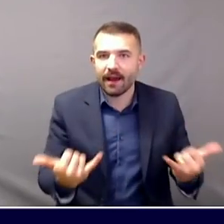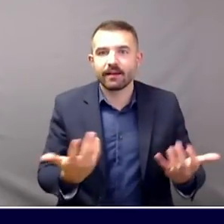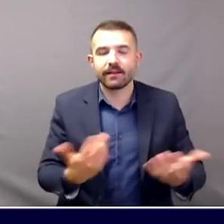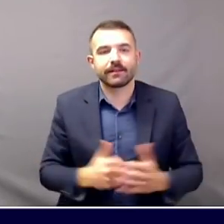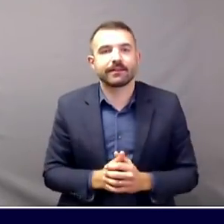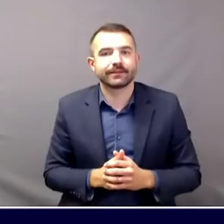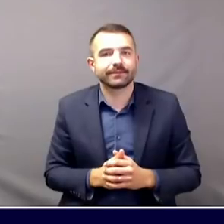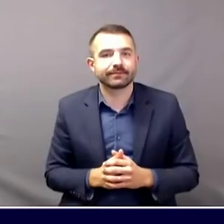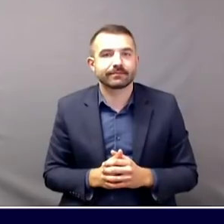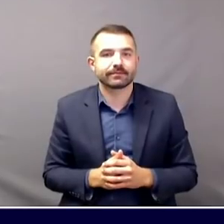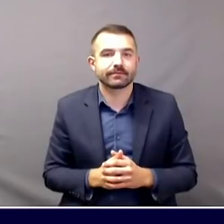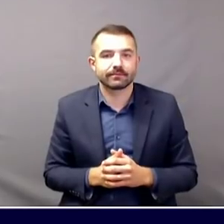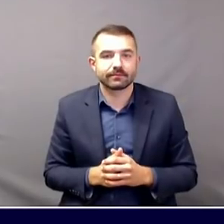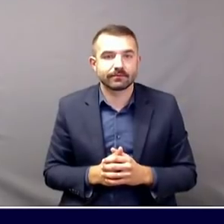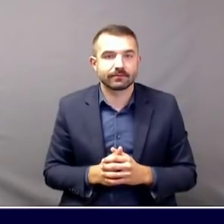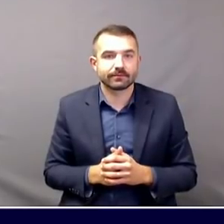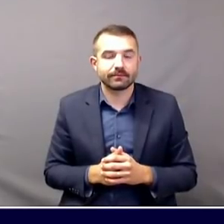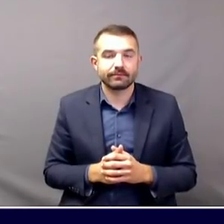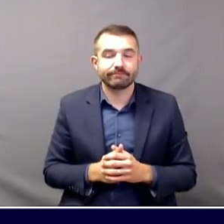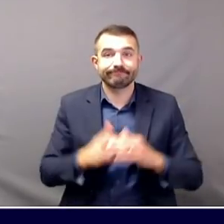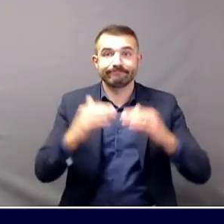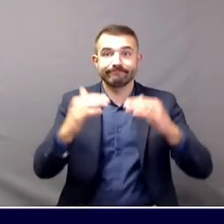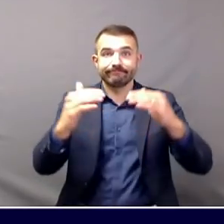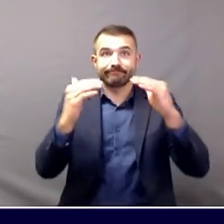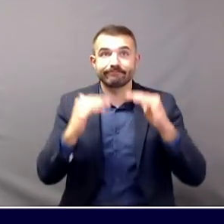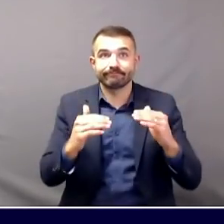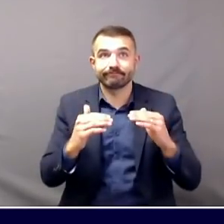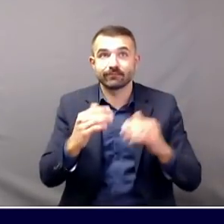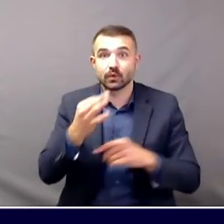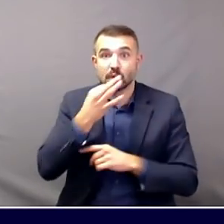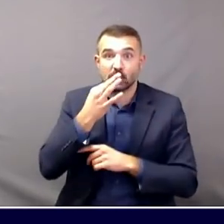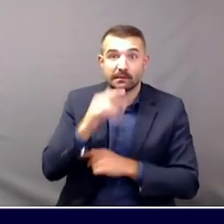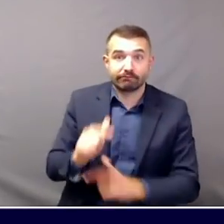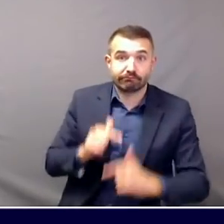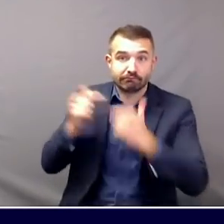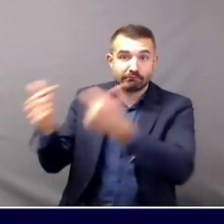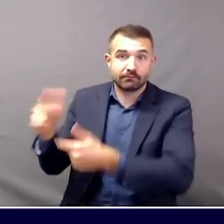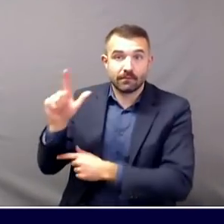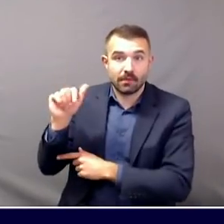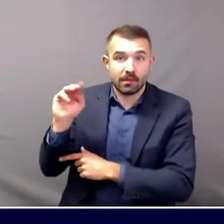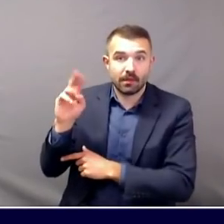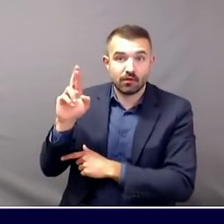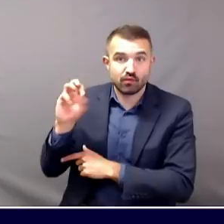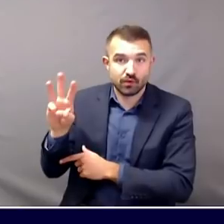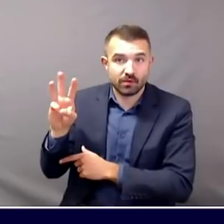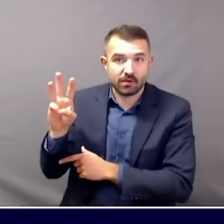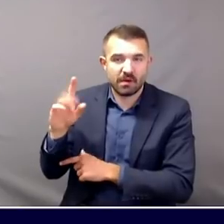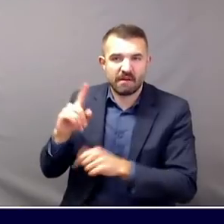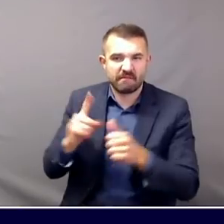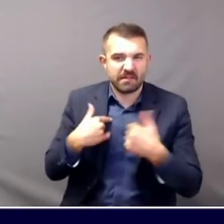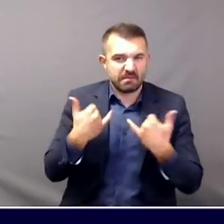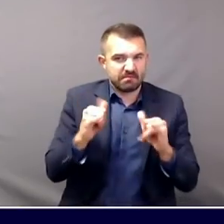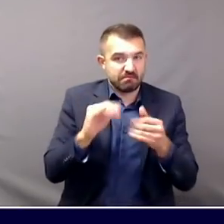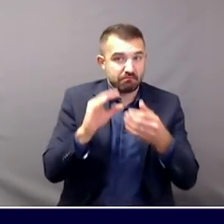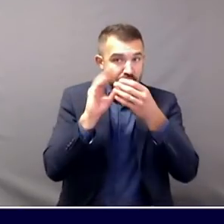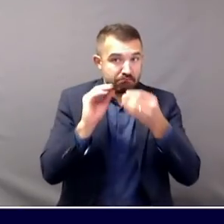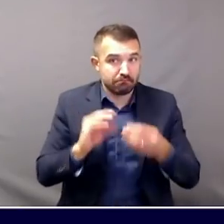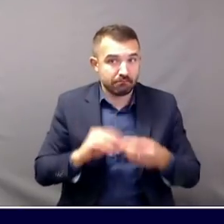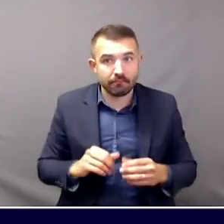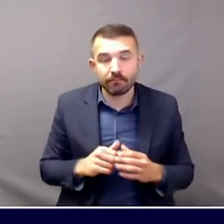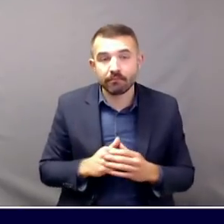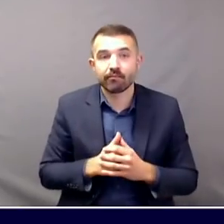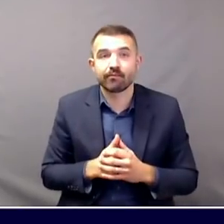Before I turn things over to Commissioner Lambrew, I'd like to take a second to talk a little bit about something you may have seen in the national